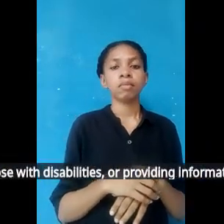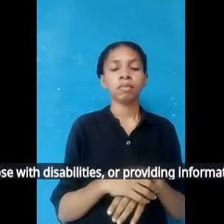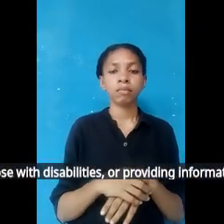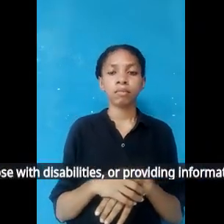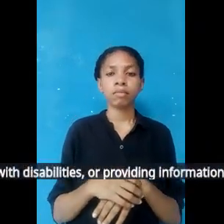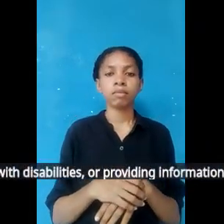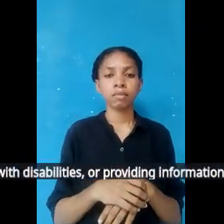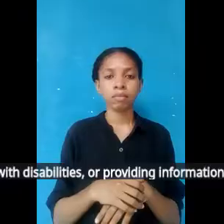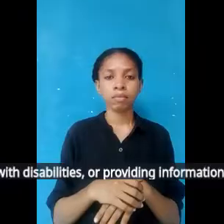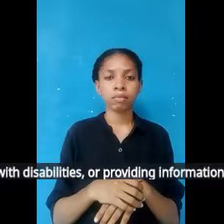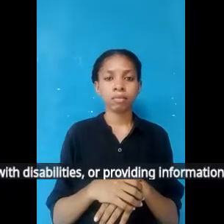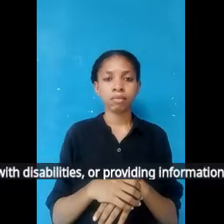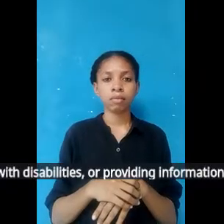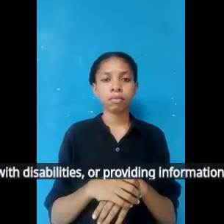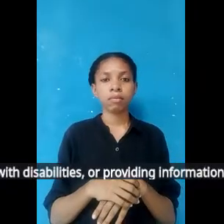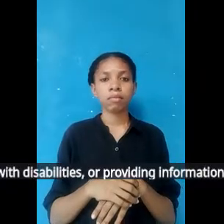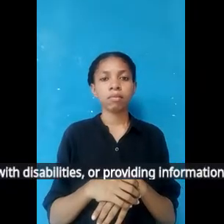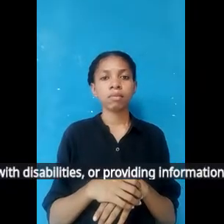about